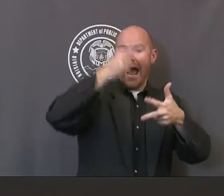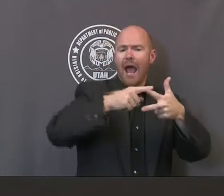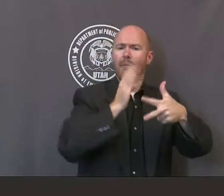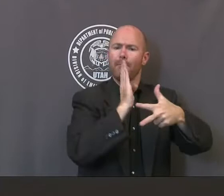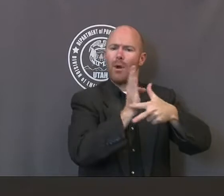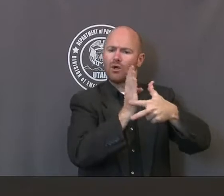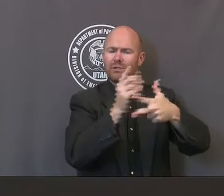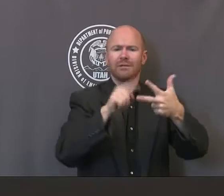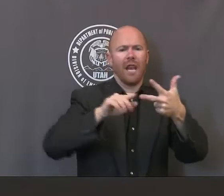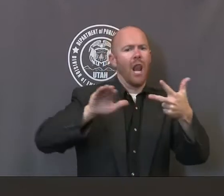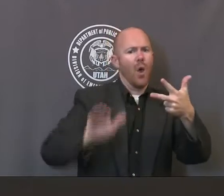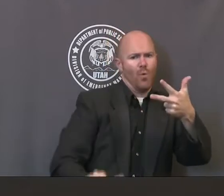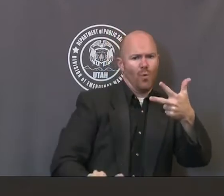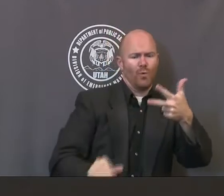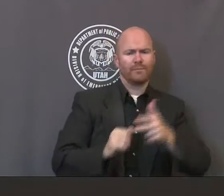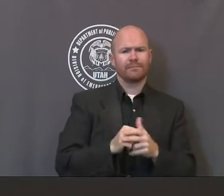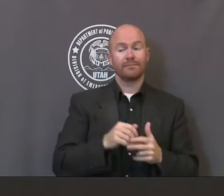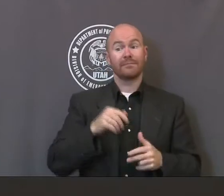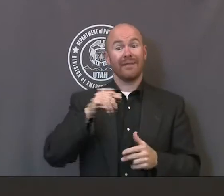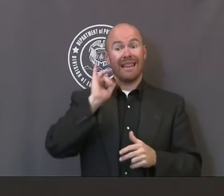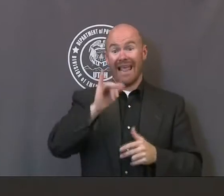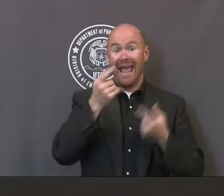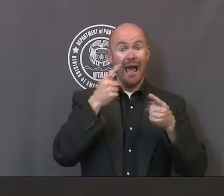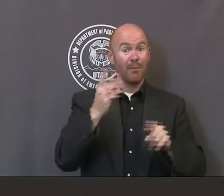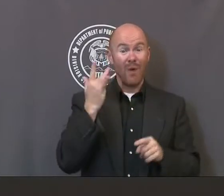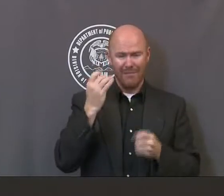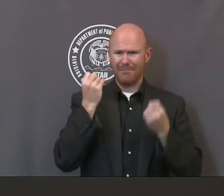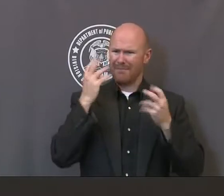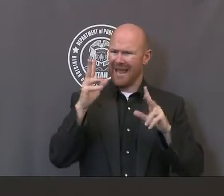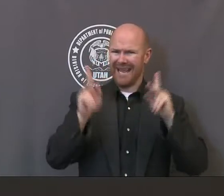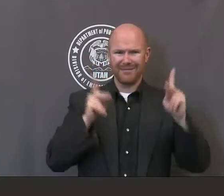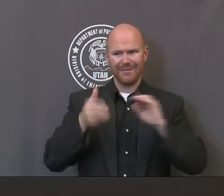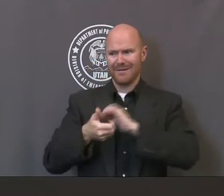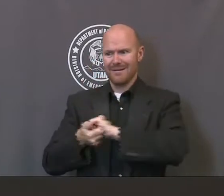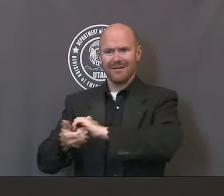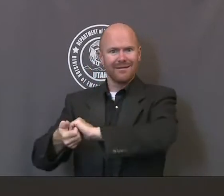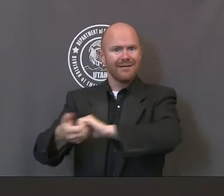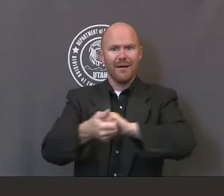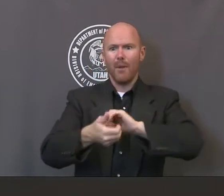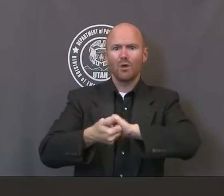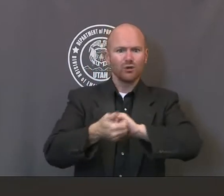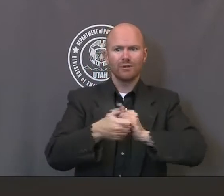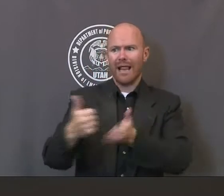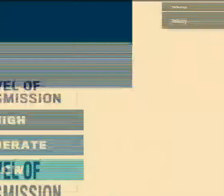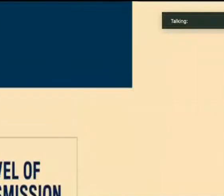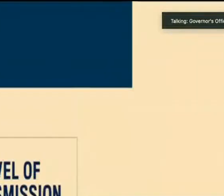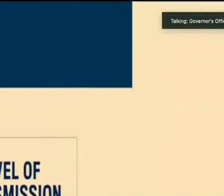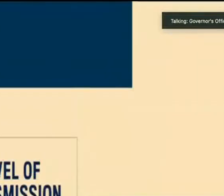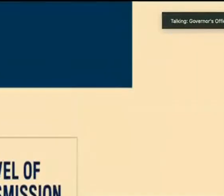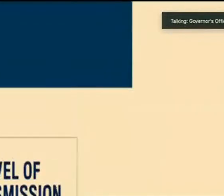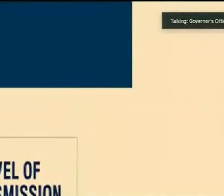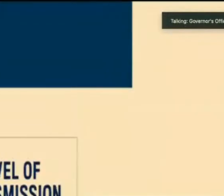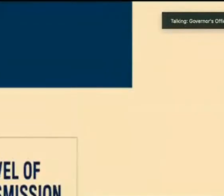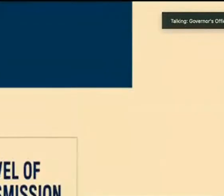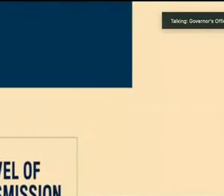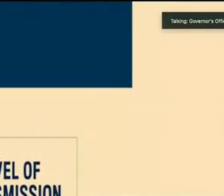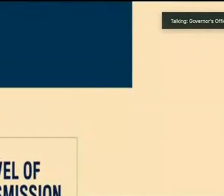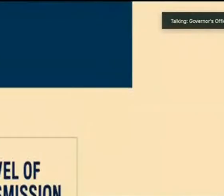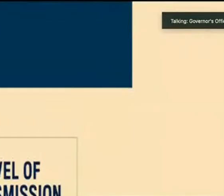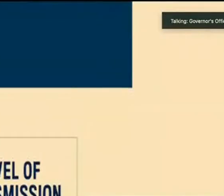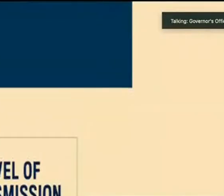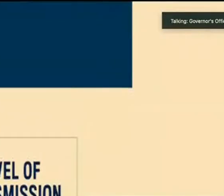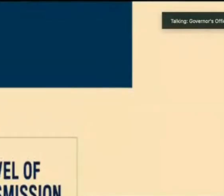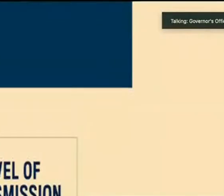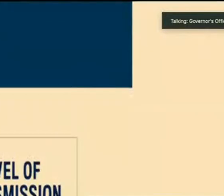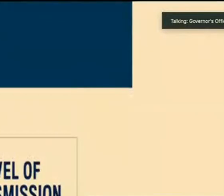these metrics are the result of conversations among a lot of stakeholders: public health, healthcare systems, legislative leadership, the governor's